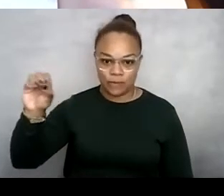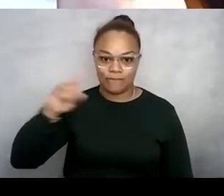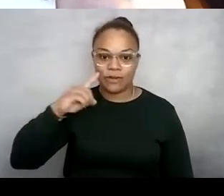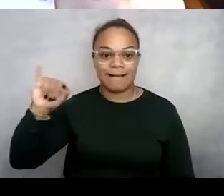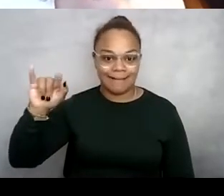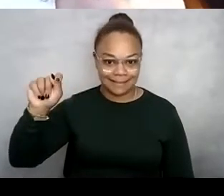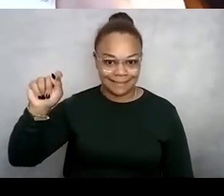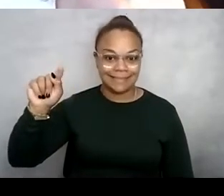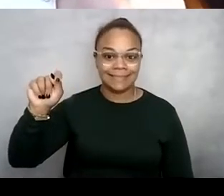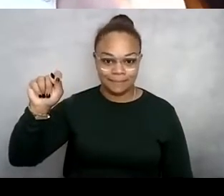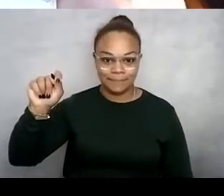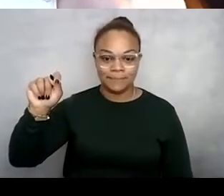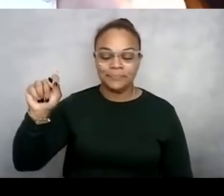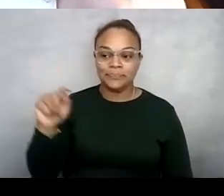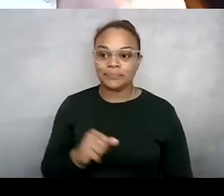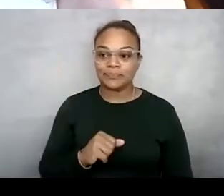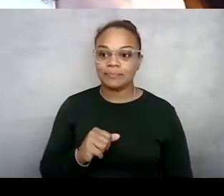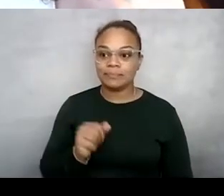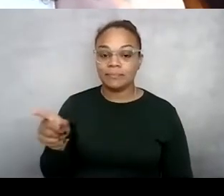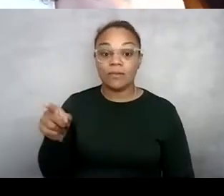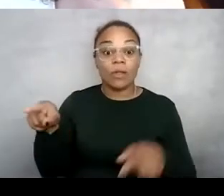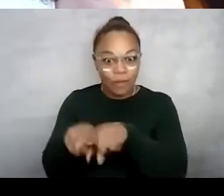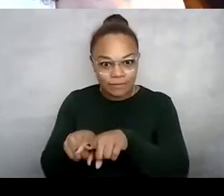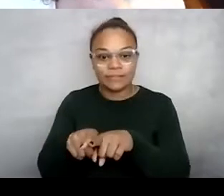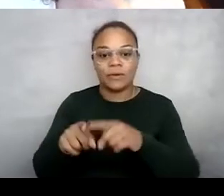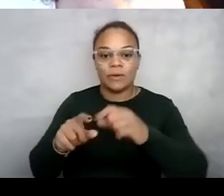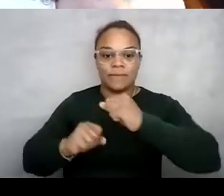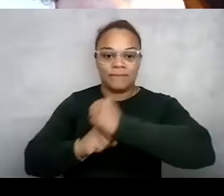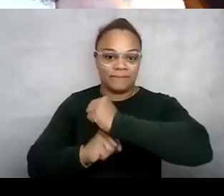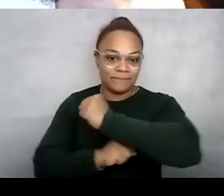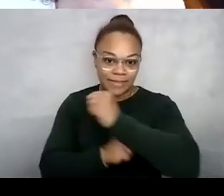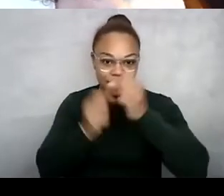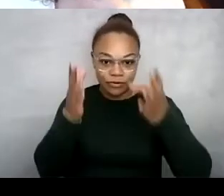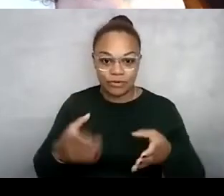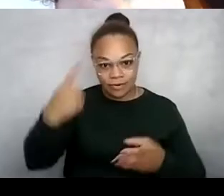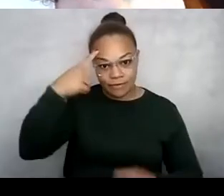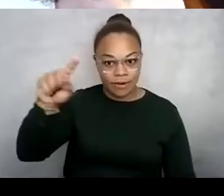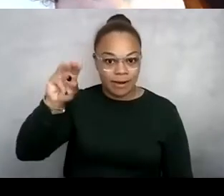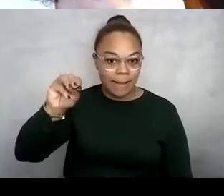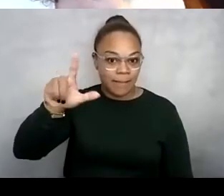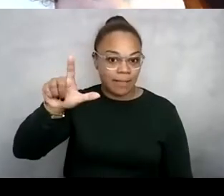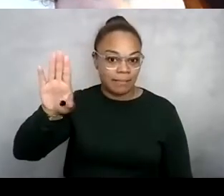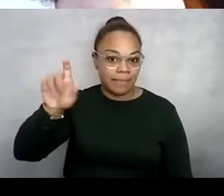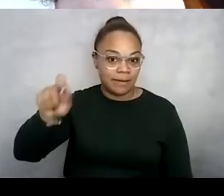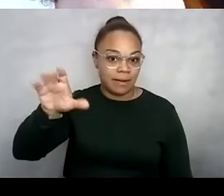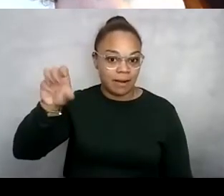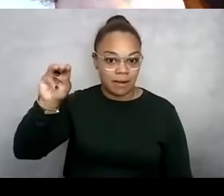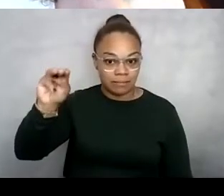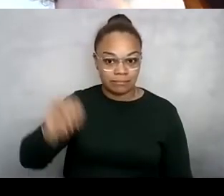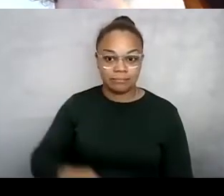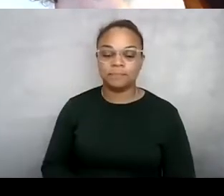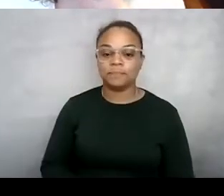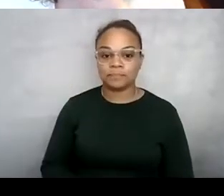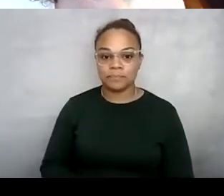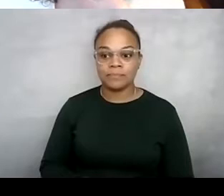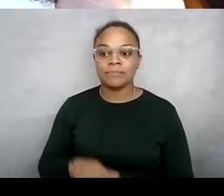who was also the founder of MLB.com. And it explains some of the